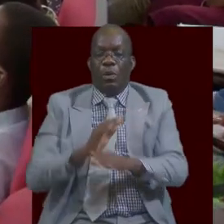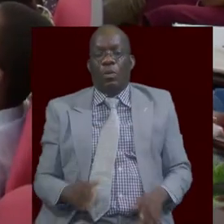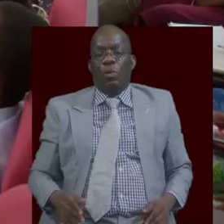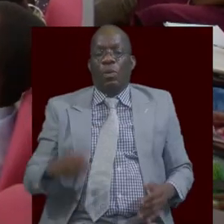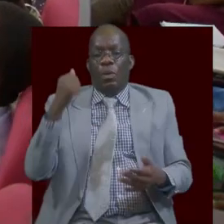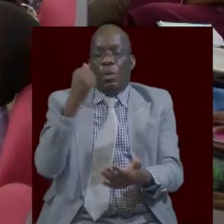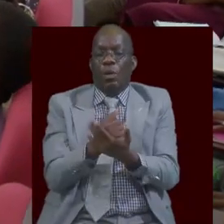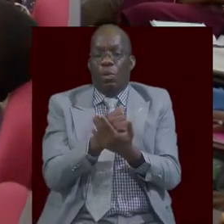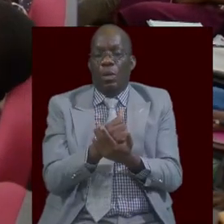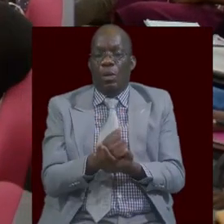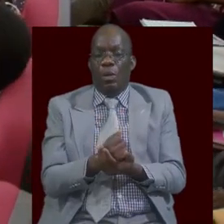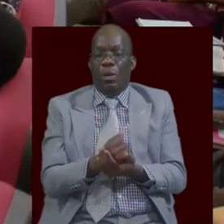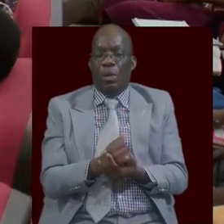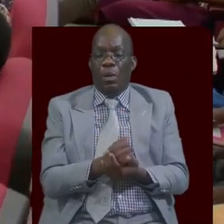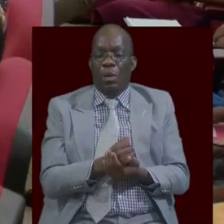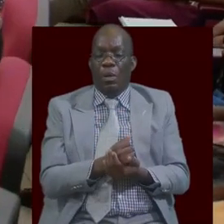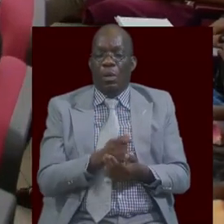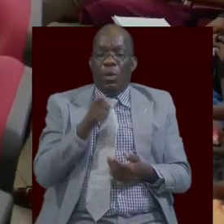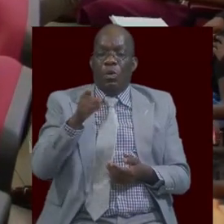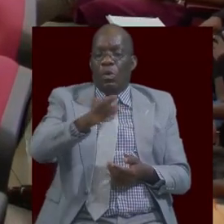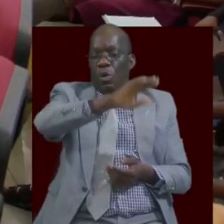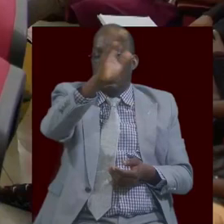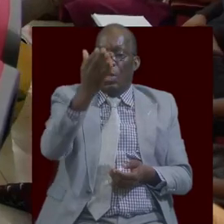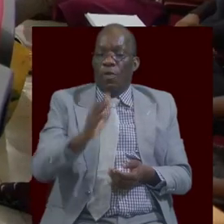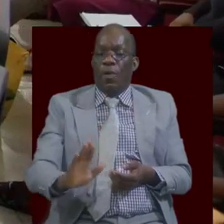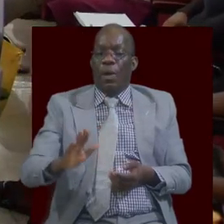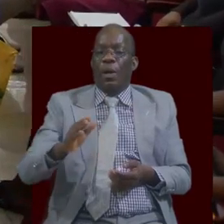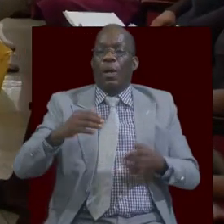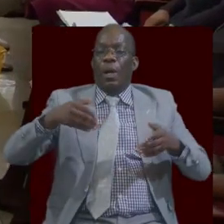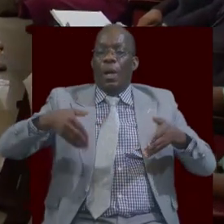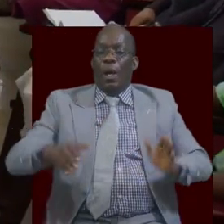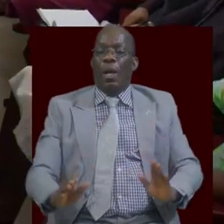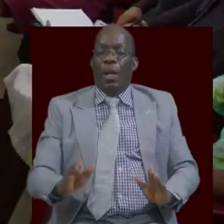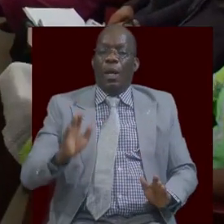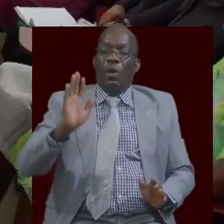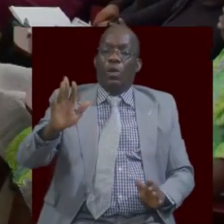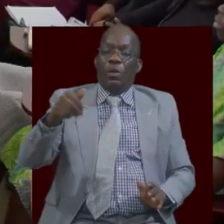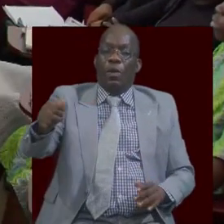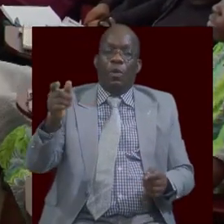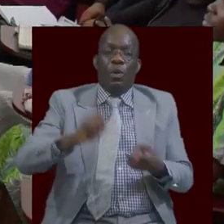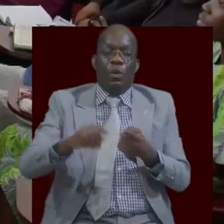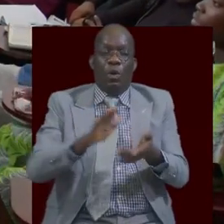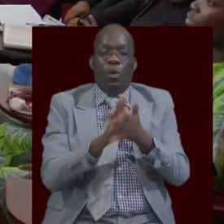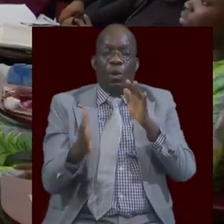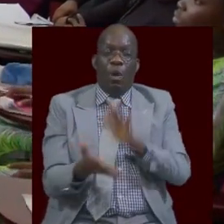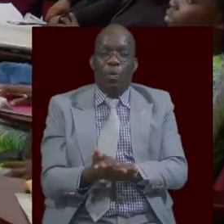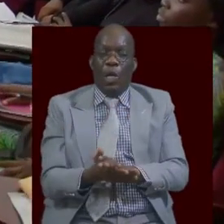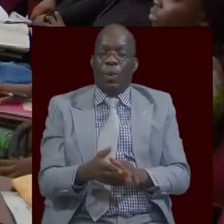And you never allow yourself to expire. Sometimes you